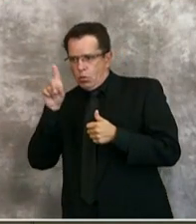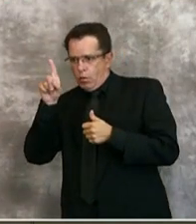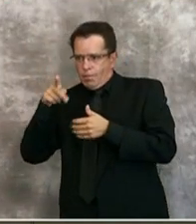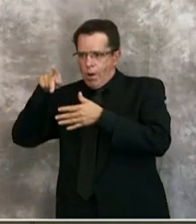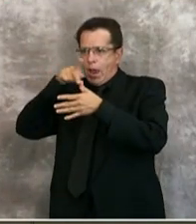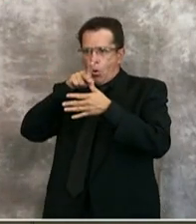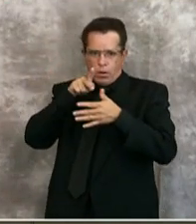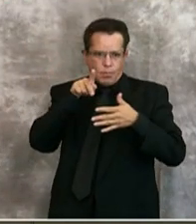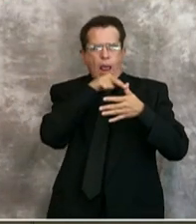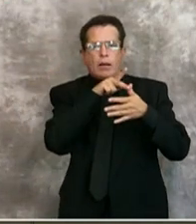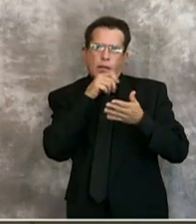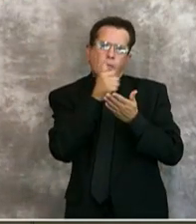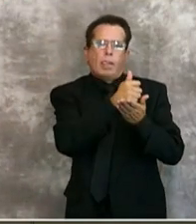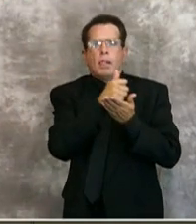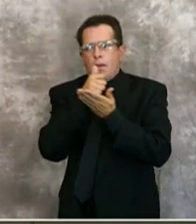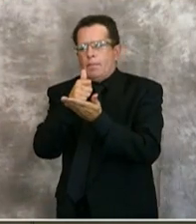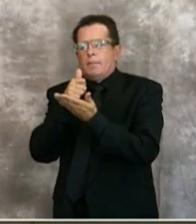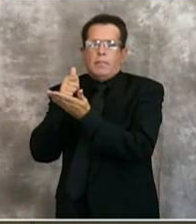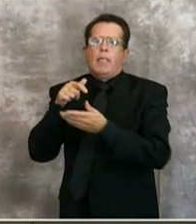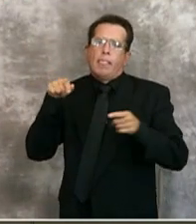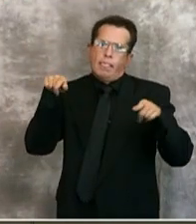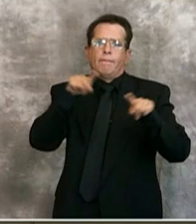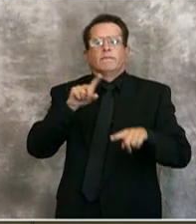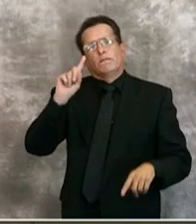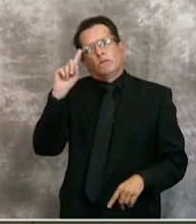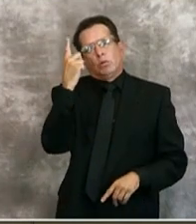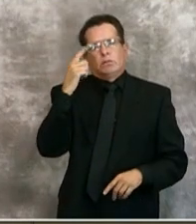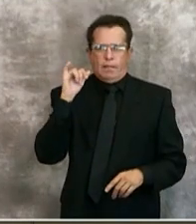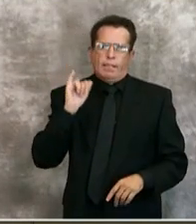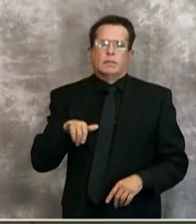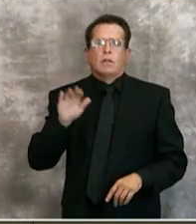stated previously by Supervisor Fletcher.